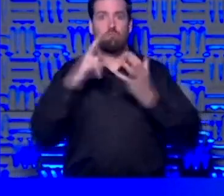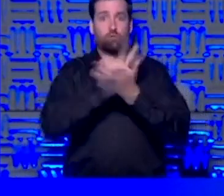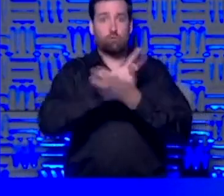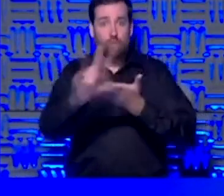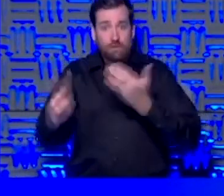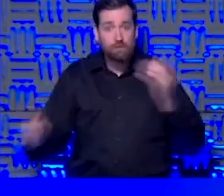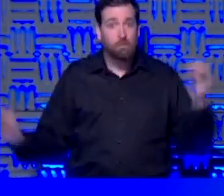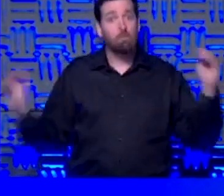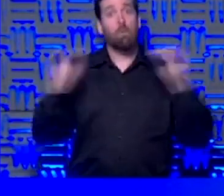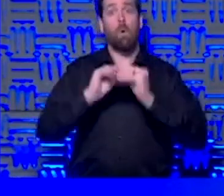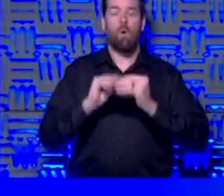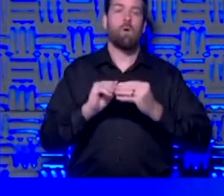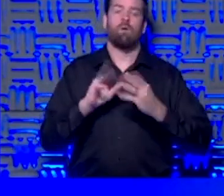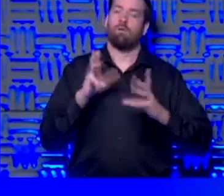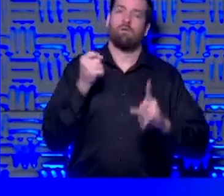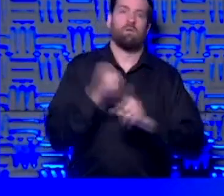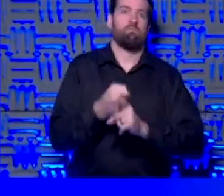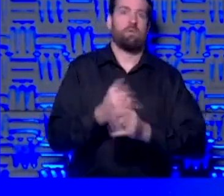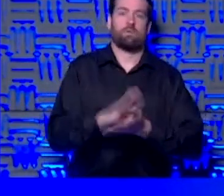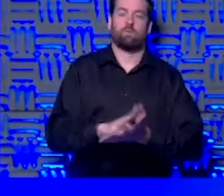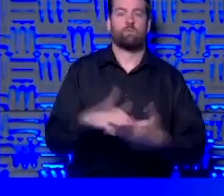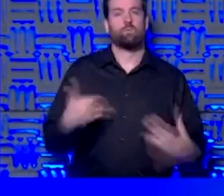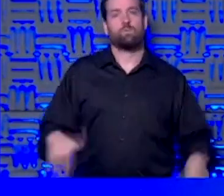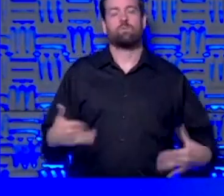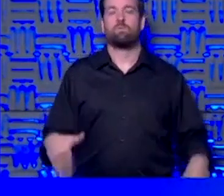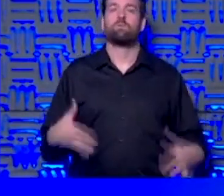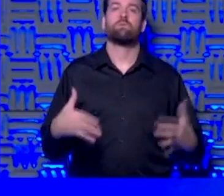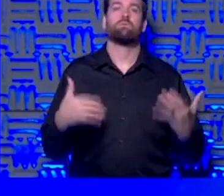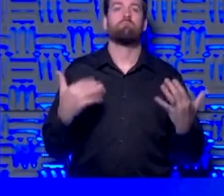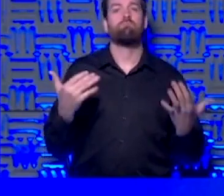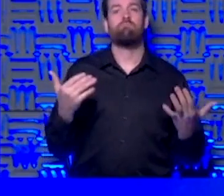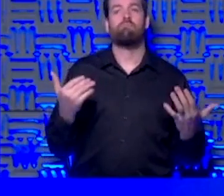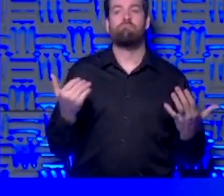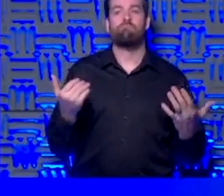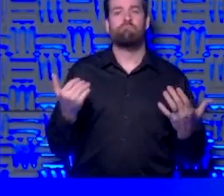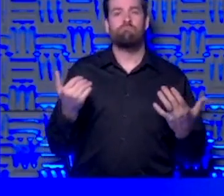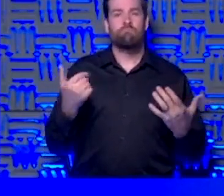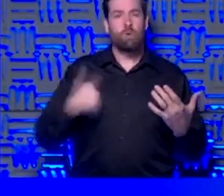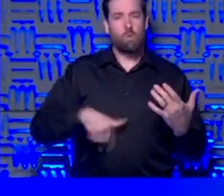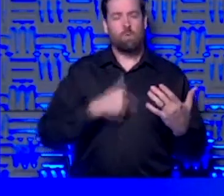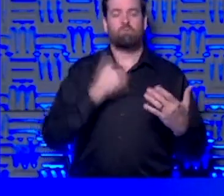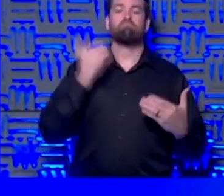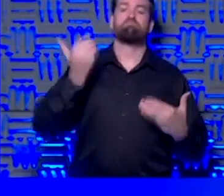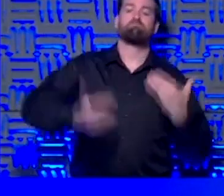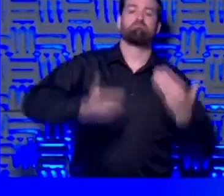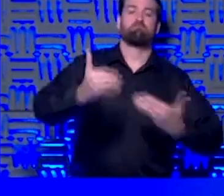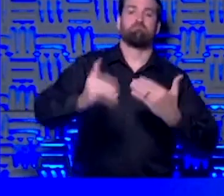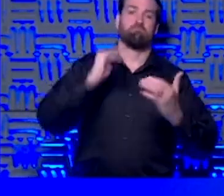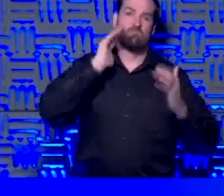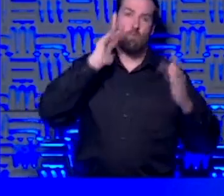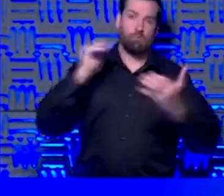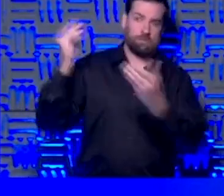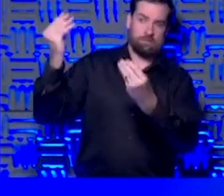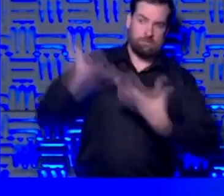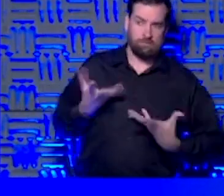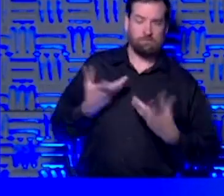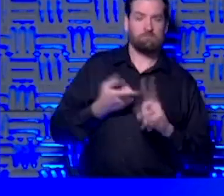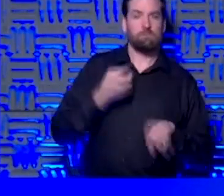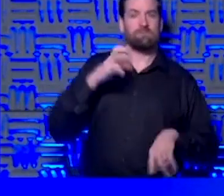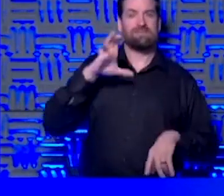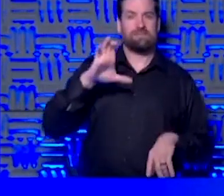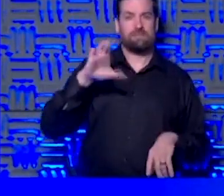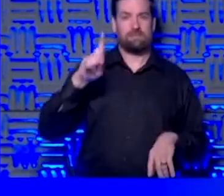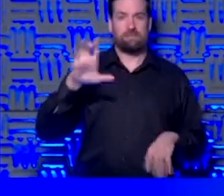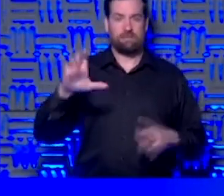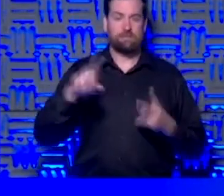seriously impact everything around the school as well. So I think there's going to be, as we move forward, hopefully there'll be guidance from the CDC,